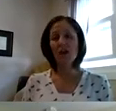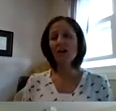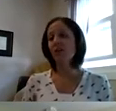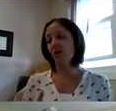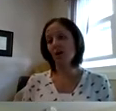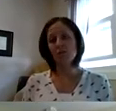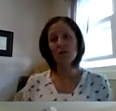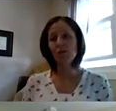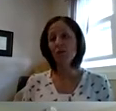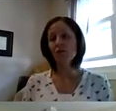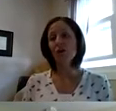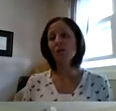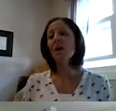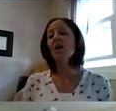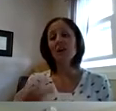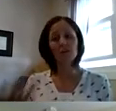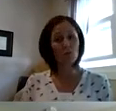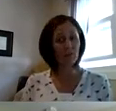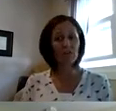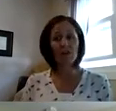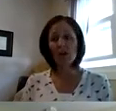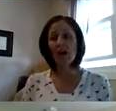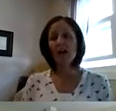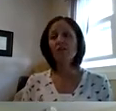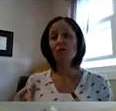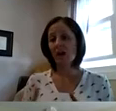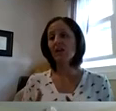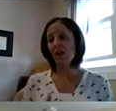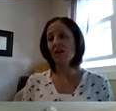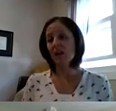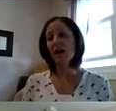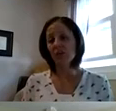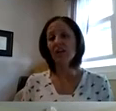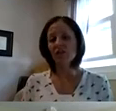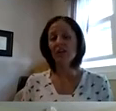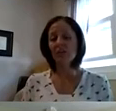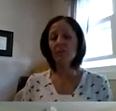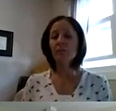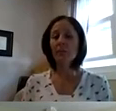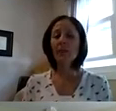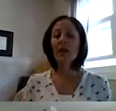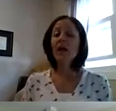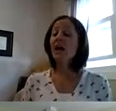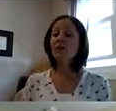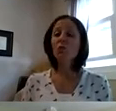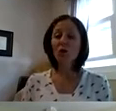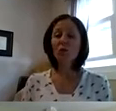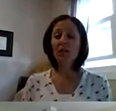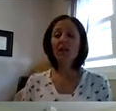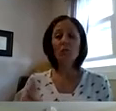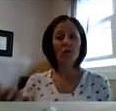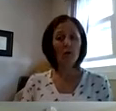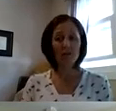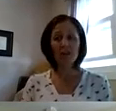your staffing, or on your revenue streams, that is a question that we ask directly in the application. And then we're